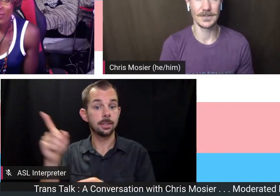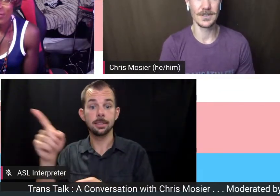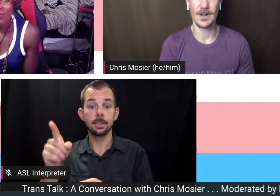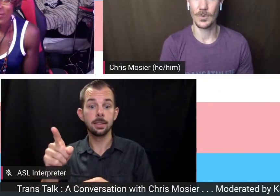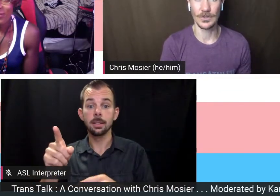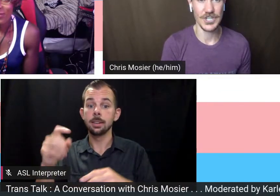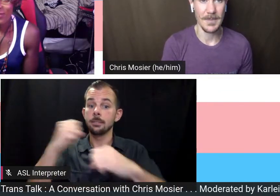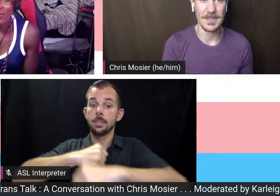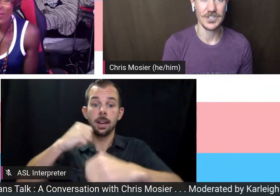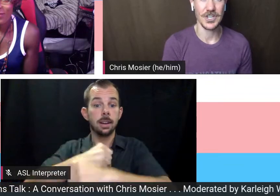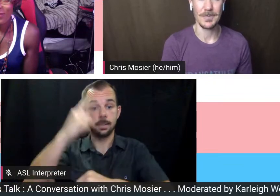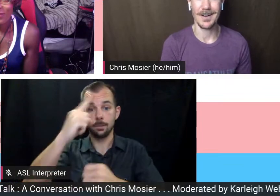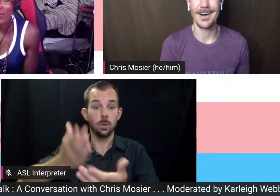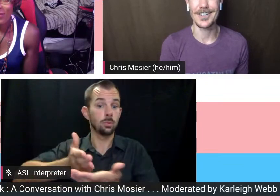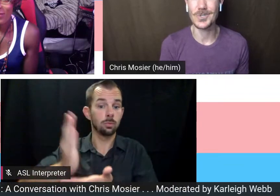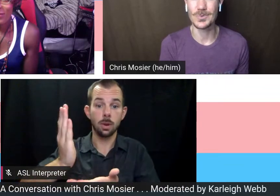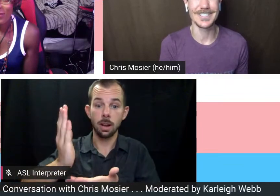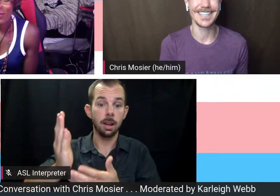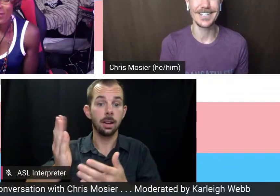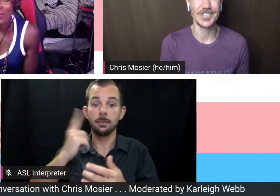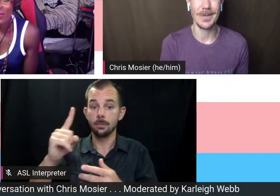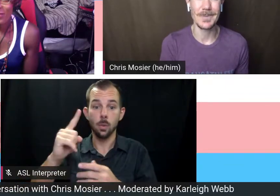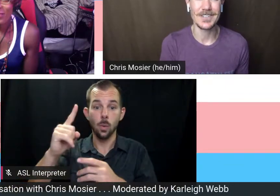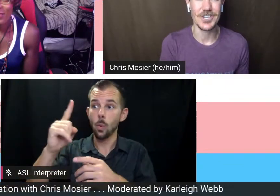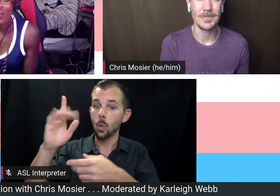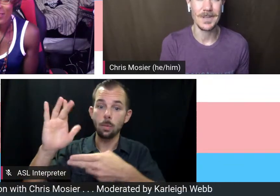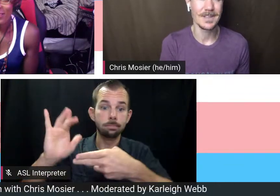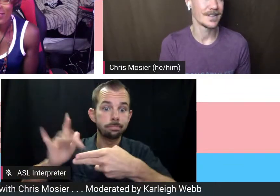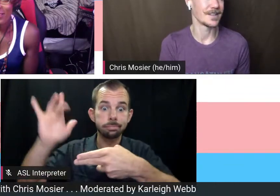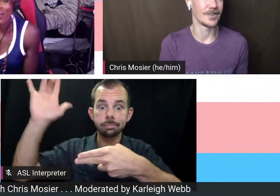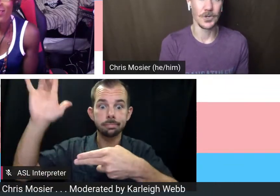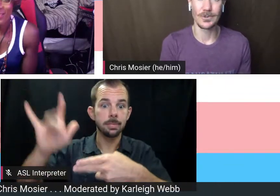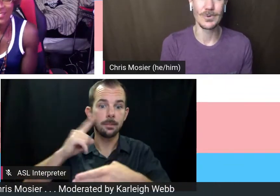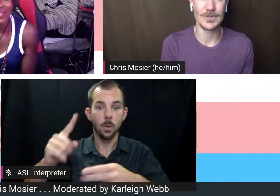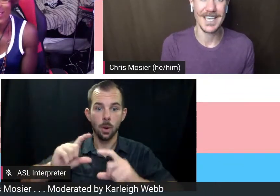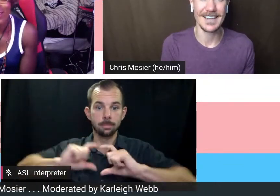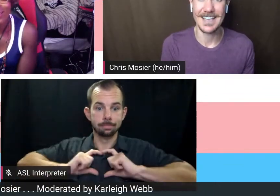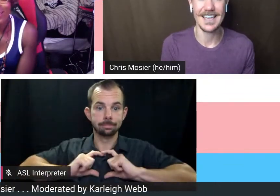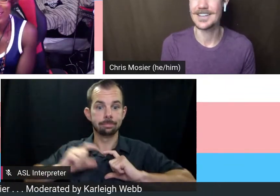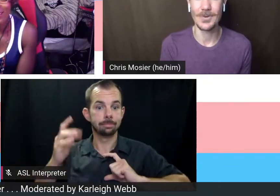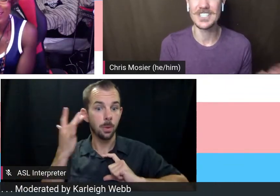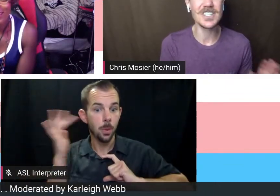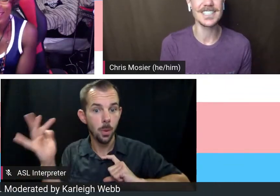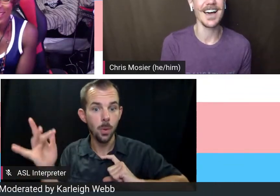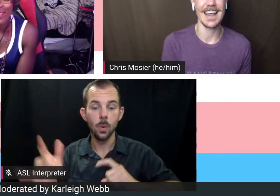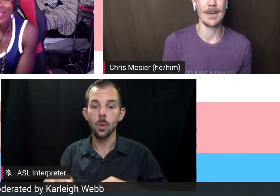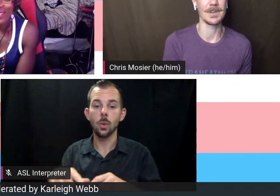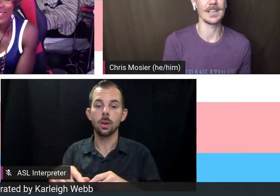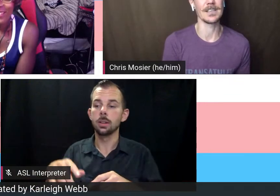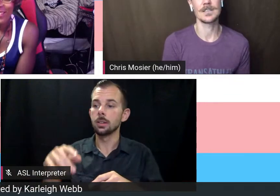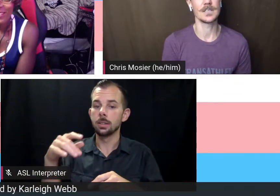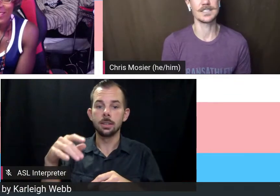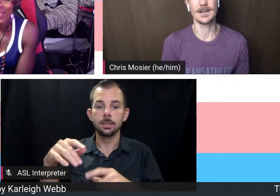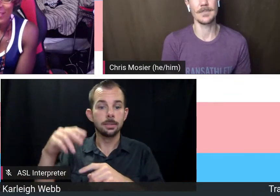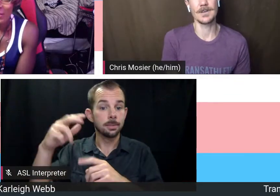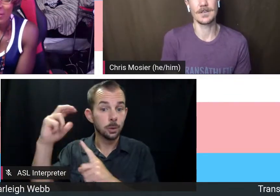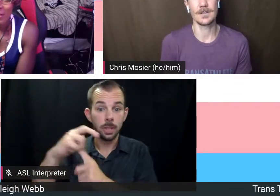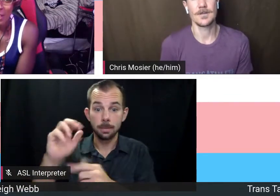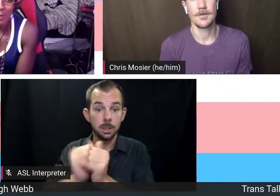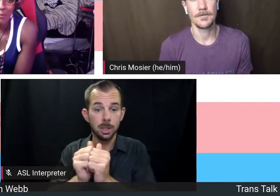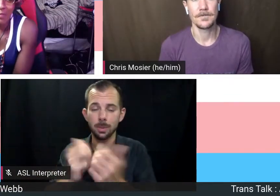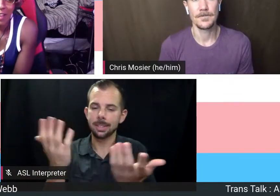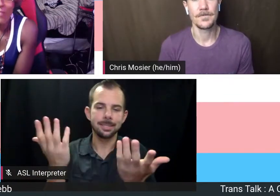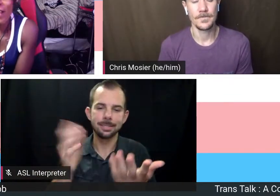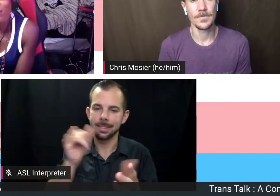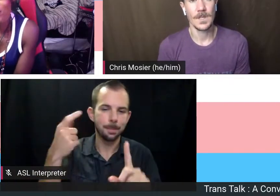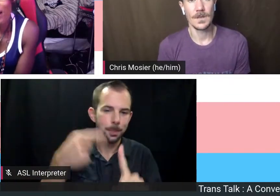gold medal, a world championship, a high school state championship, your local 10K. No, it's just not happening. It's not happening.